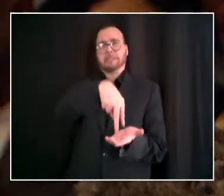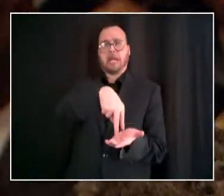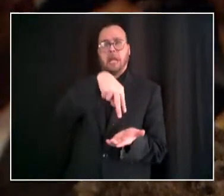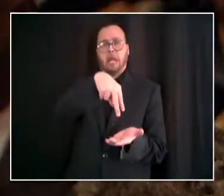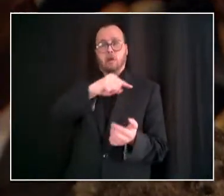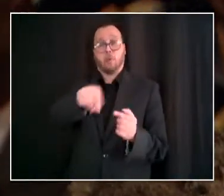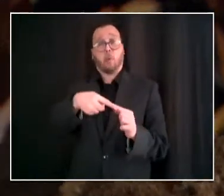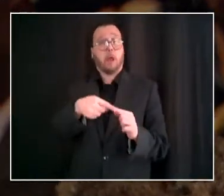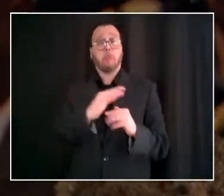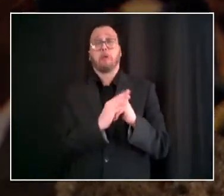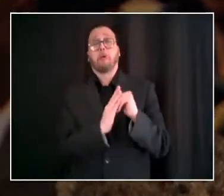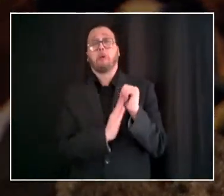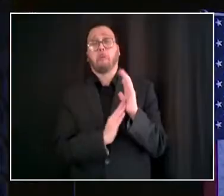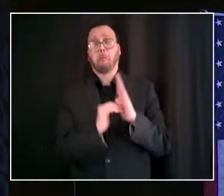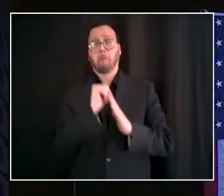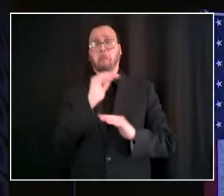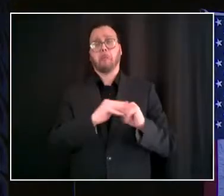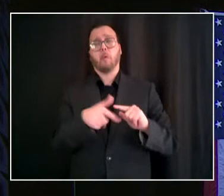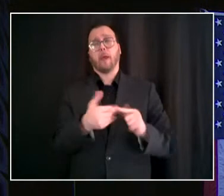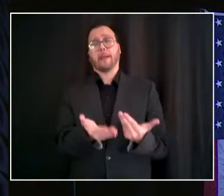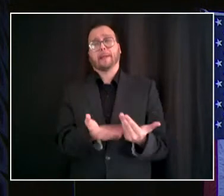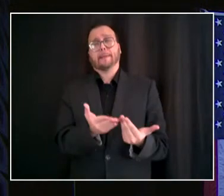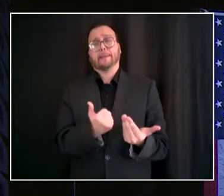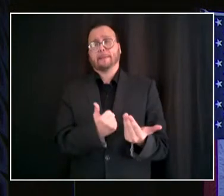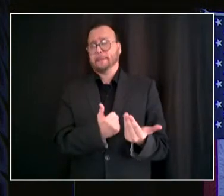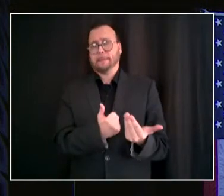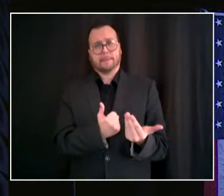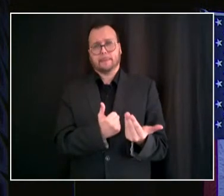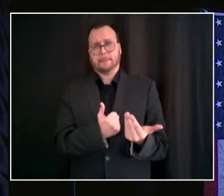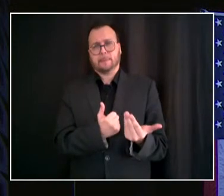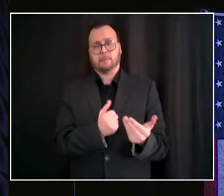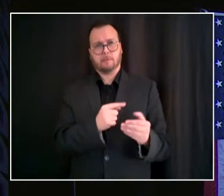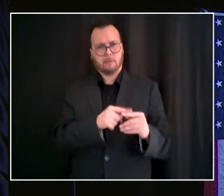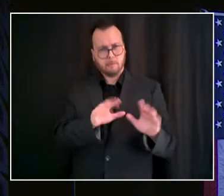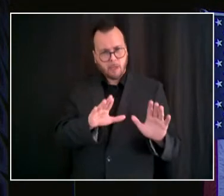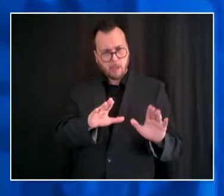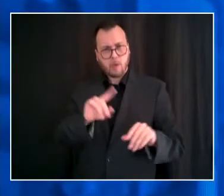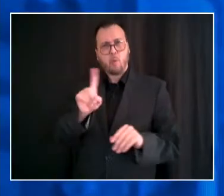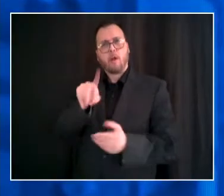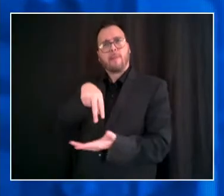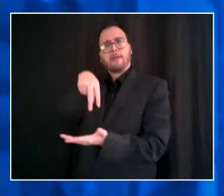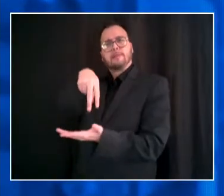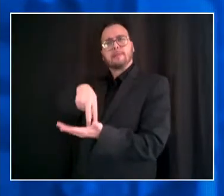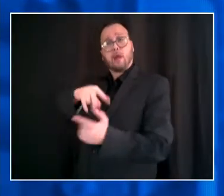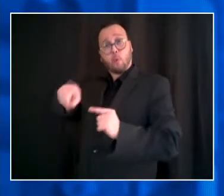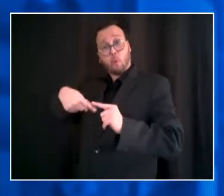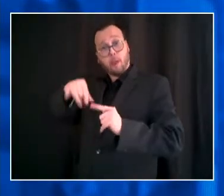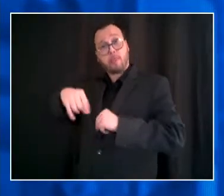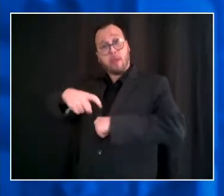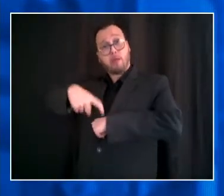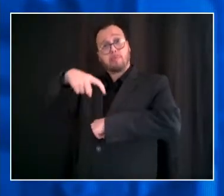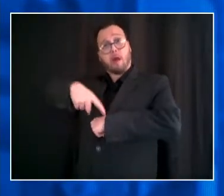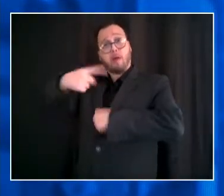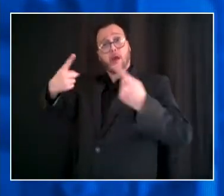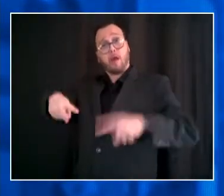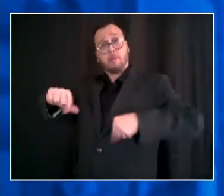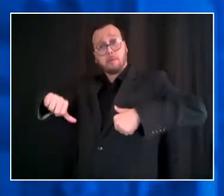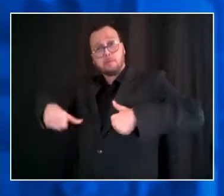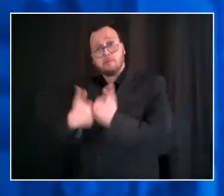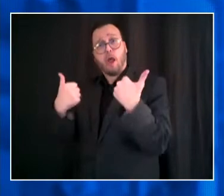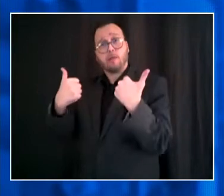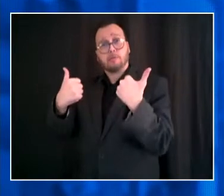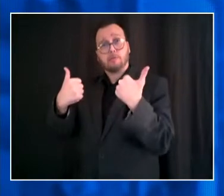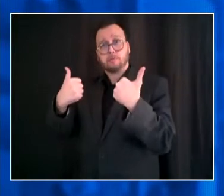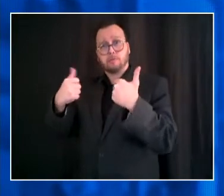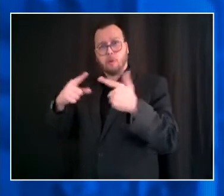comfort and convenience, but where they stand at times of challenges and